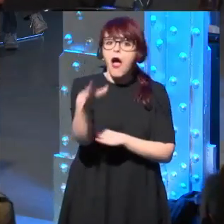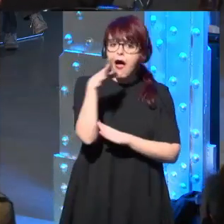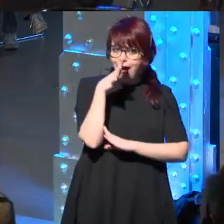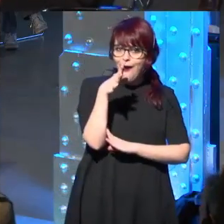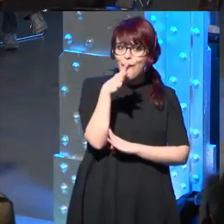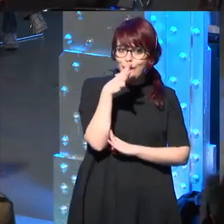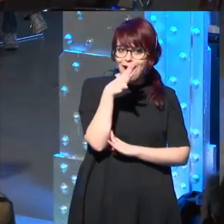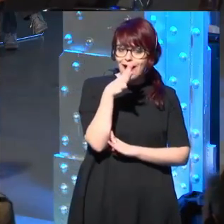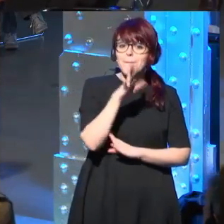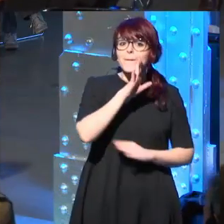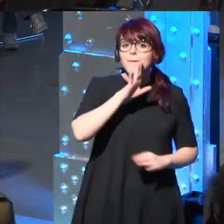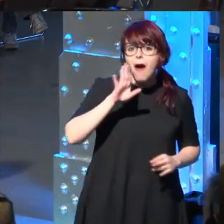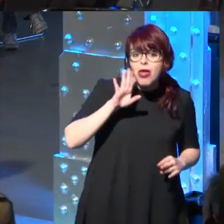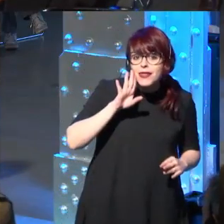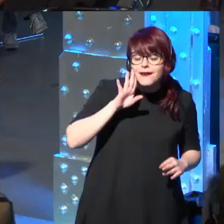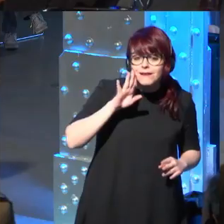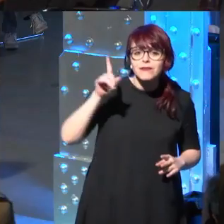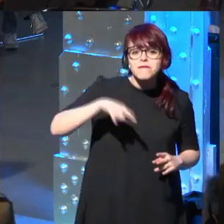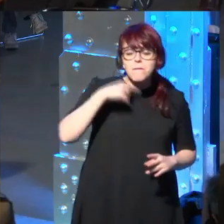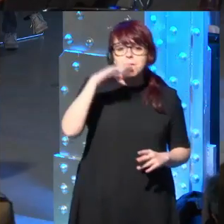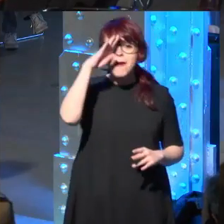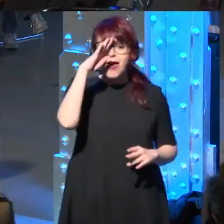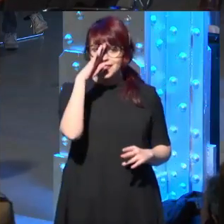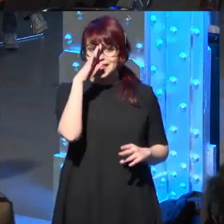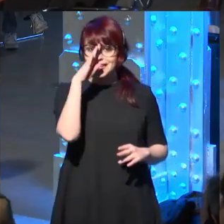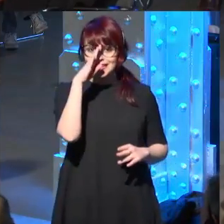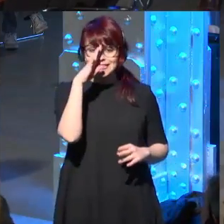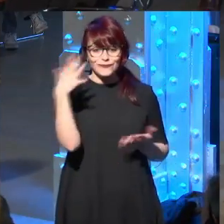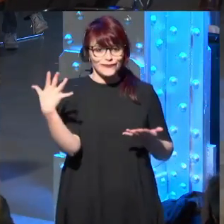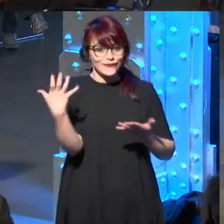water, the womb, the mother, the father.